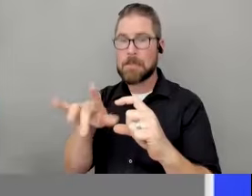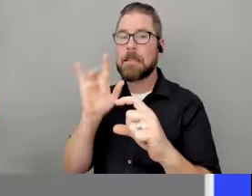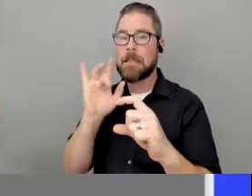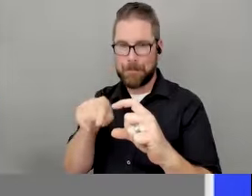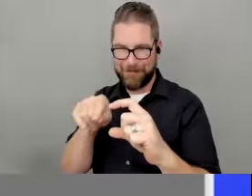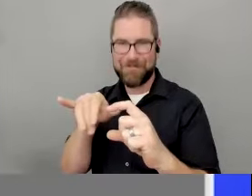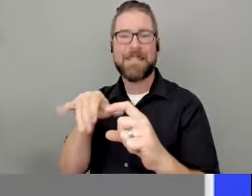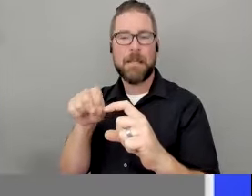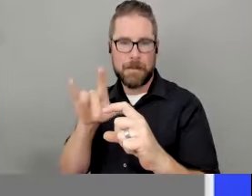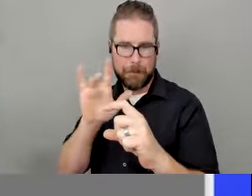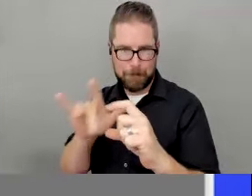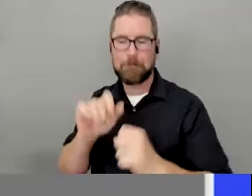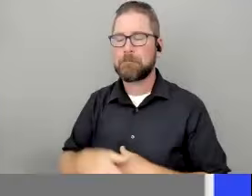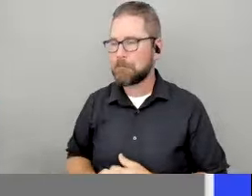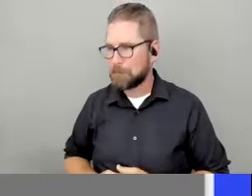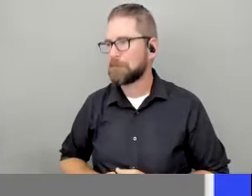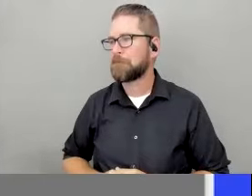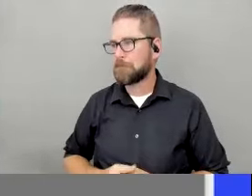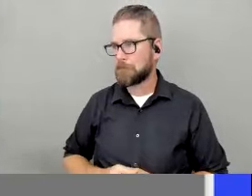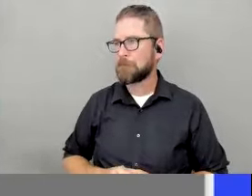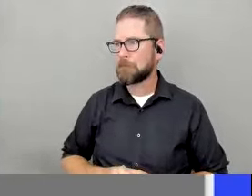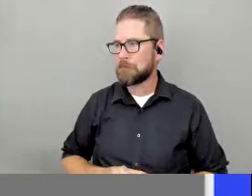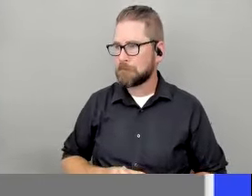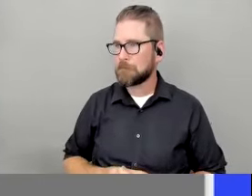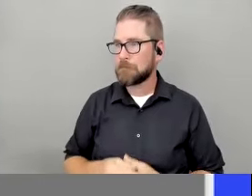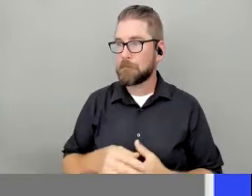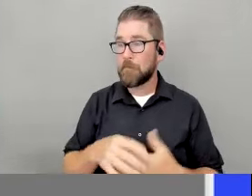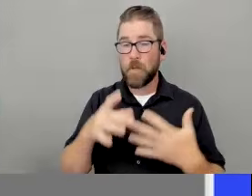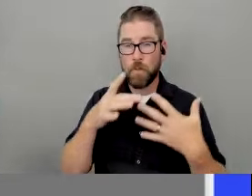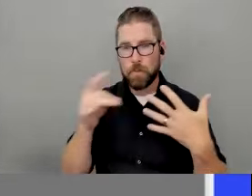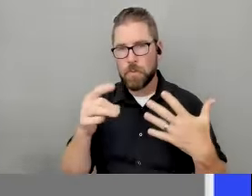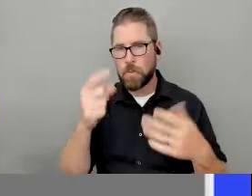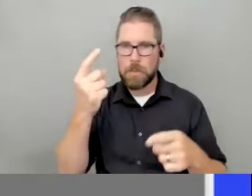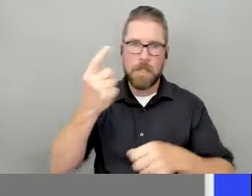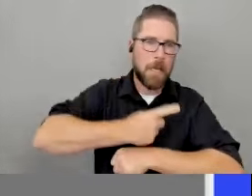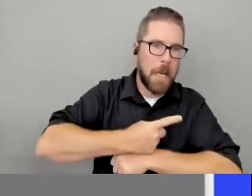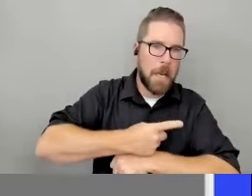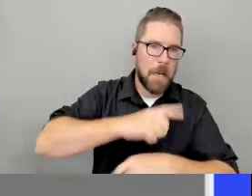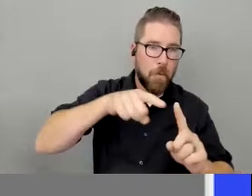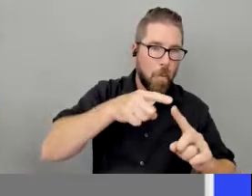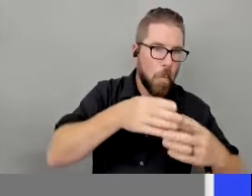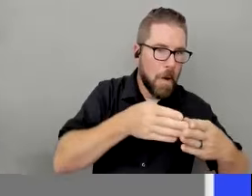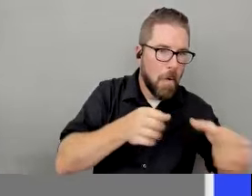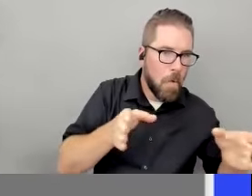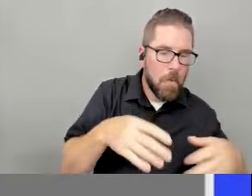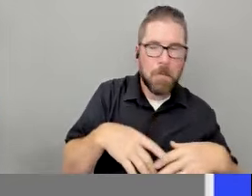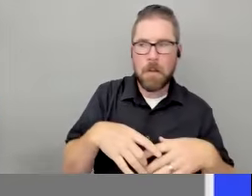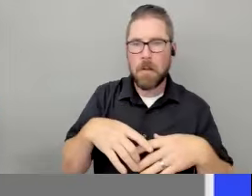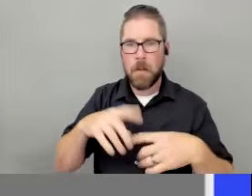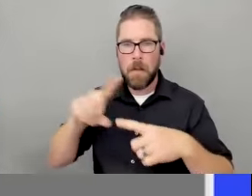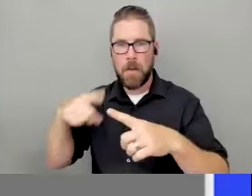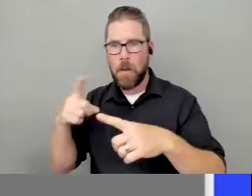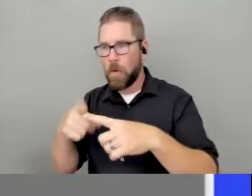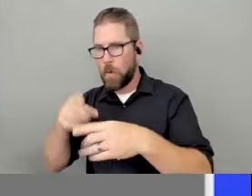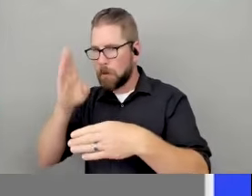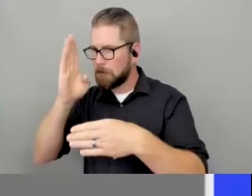to the assignment page, choosing your dates. When do you want the assignment open? When do I want it to close?